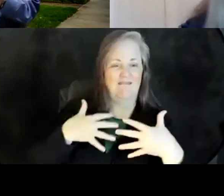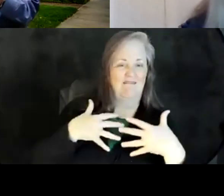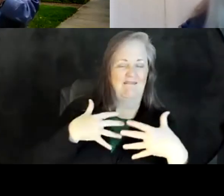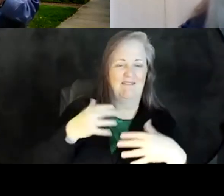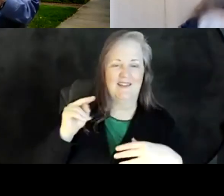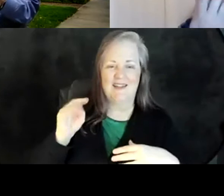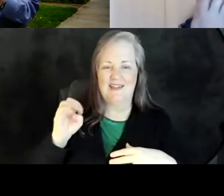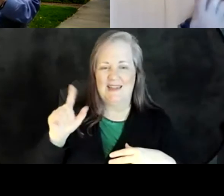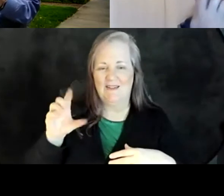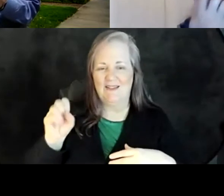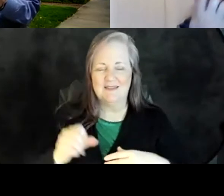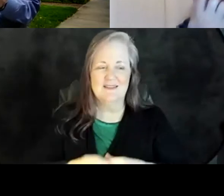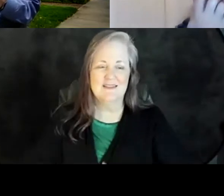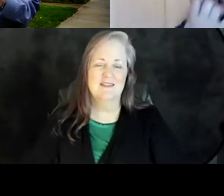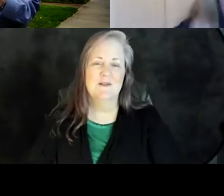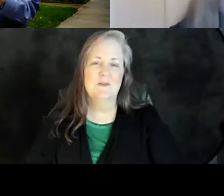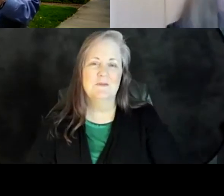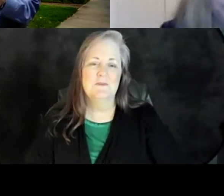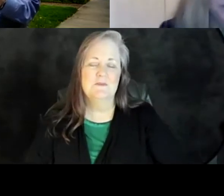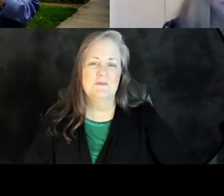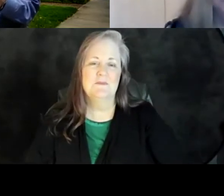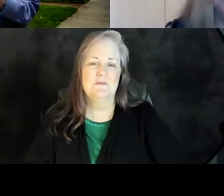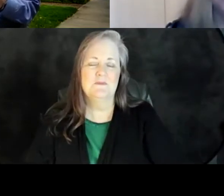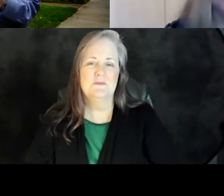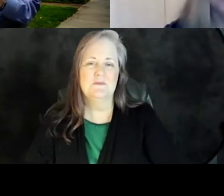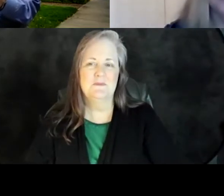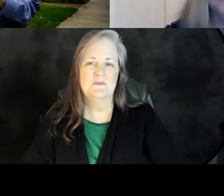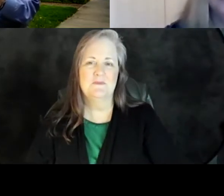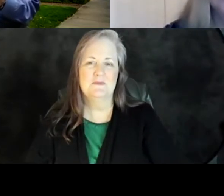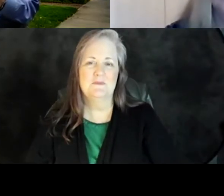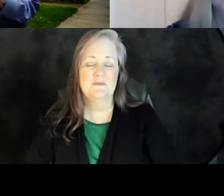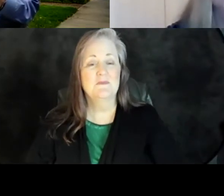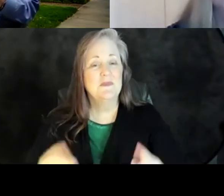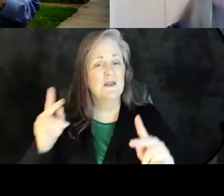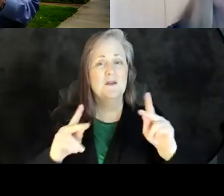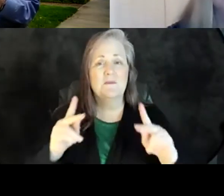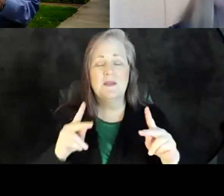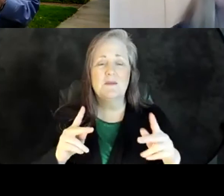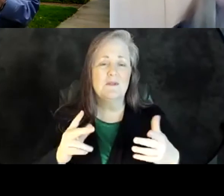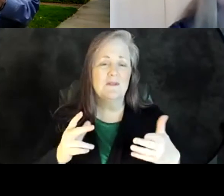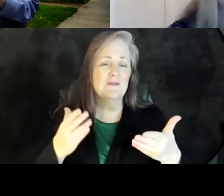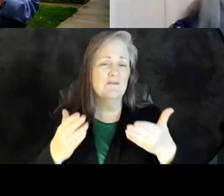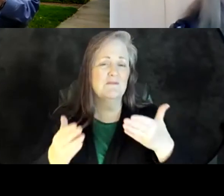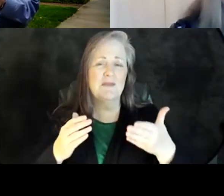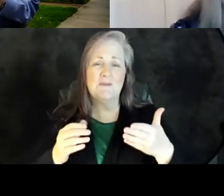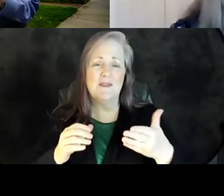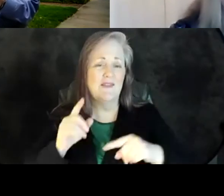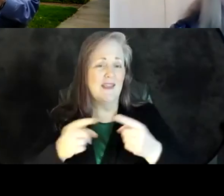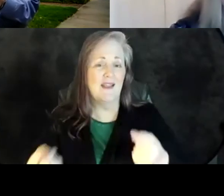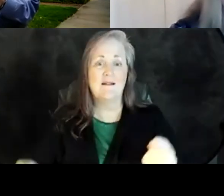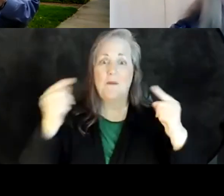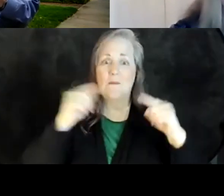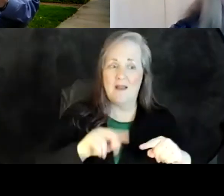I think there people who are less reliable and may not be able to come back for a